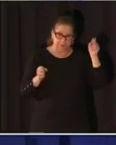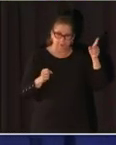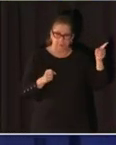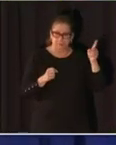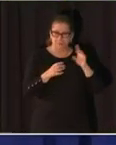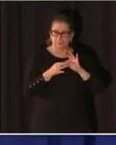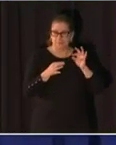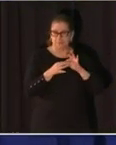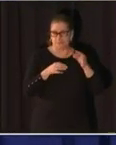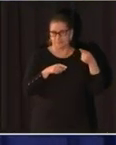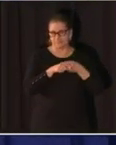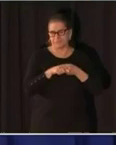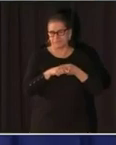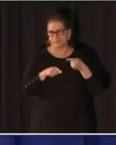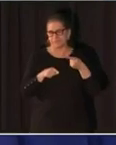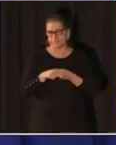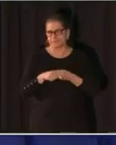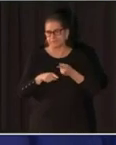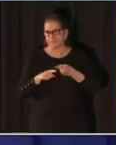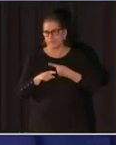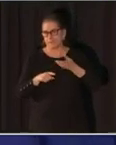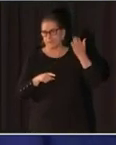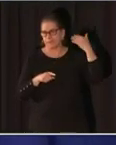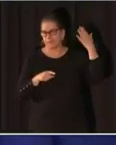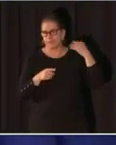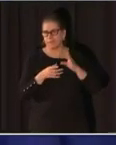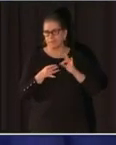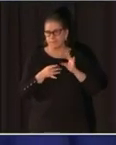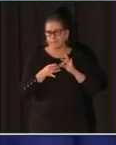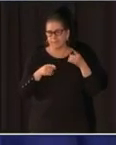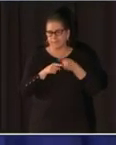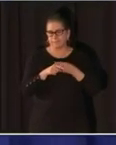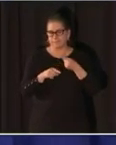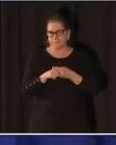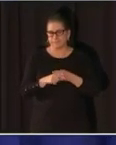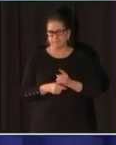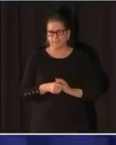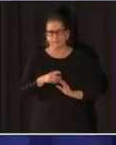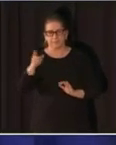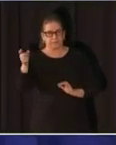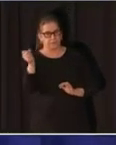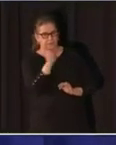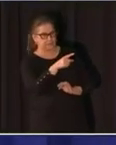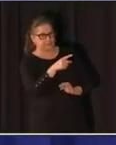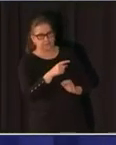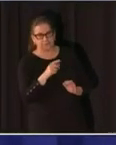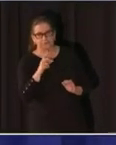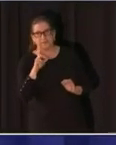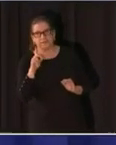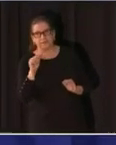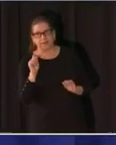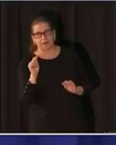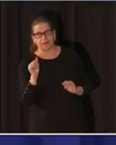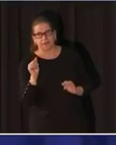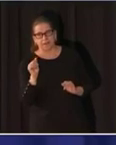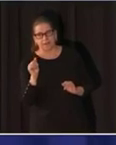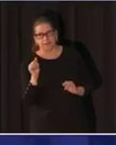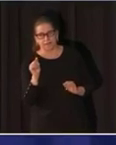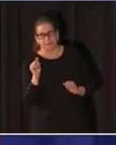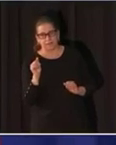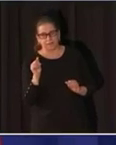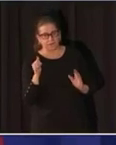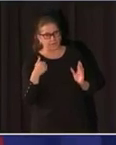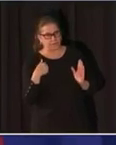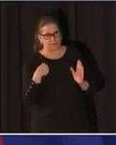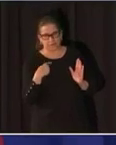And I know one of the things with the data is when we see the deaths and the new cases today, it's kind of reflecting what was happening